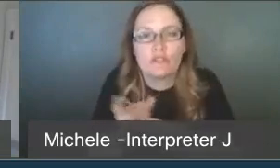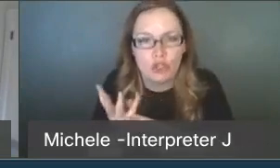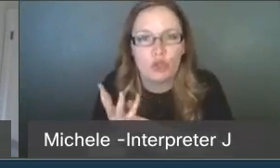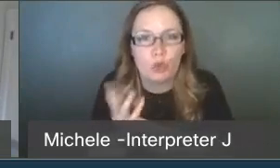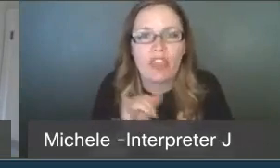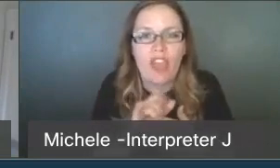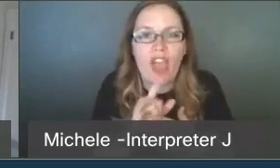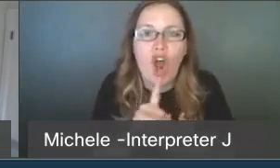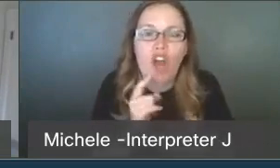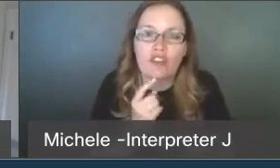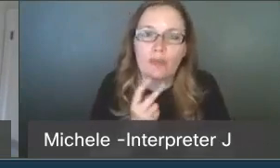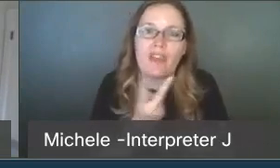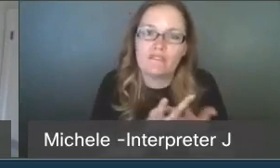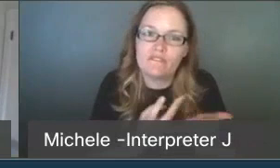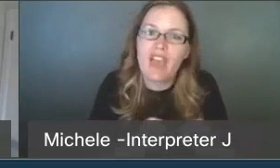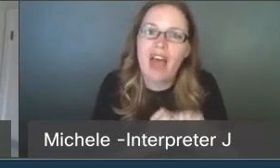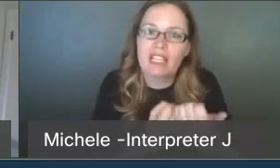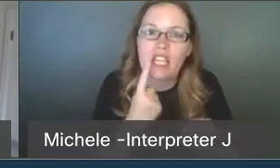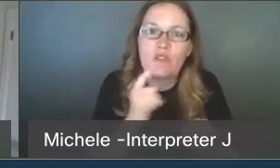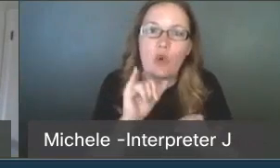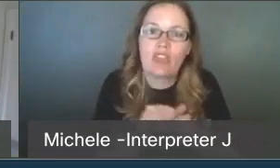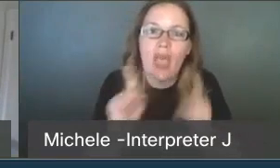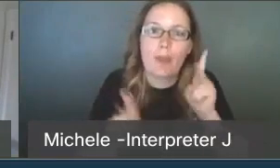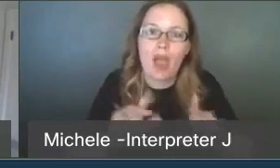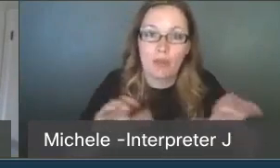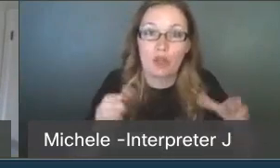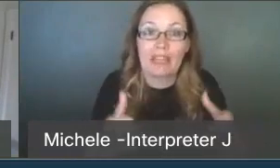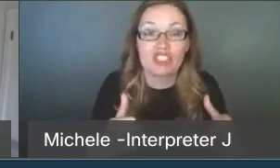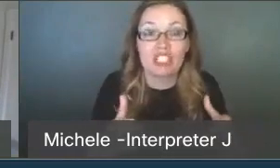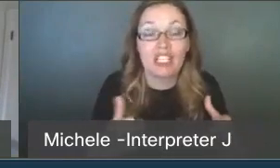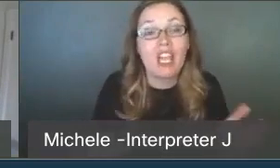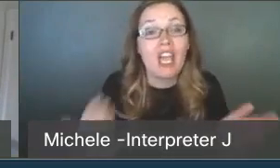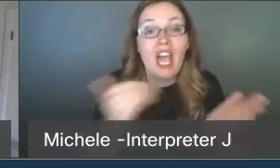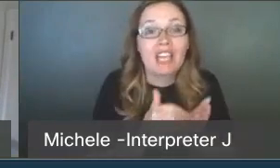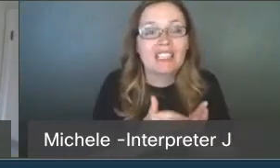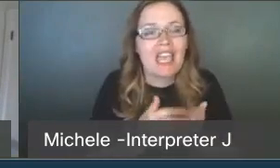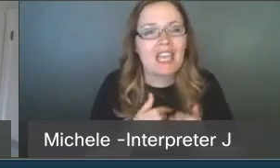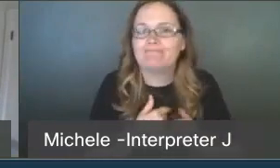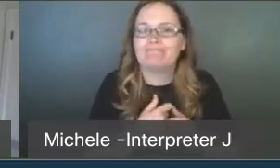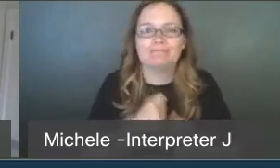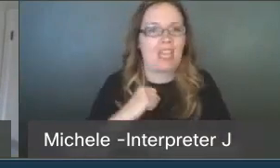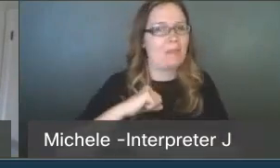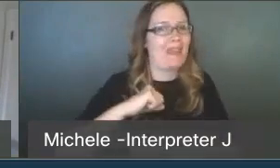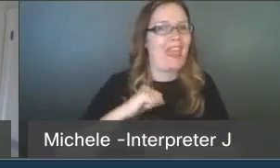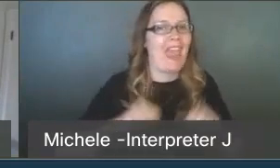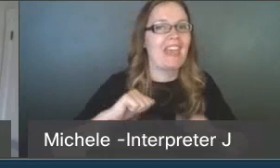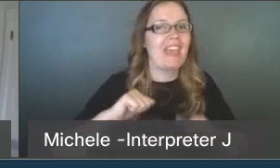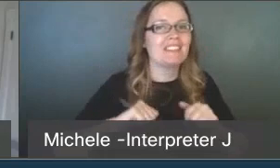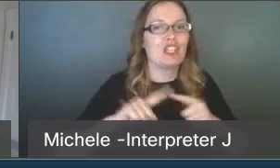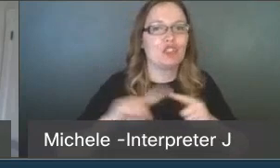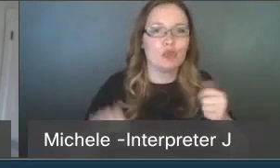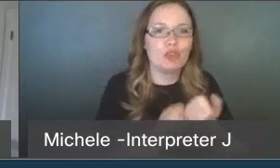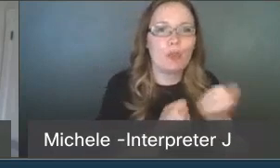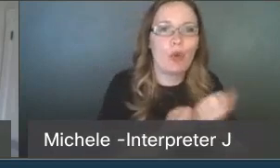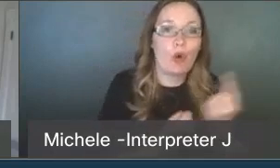that have been validated for that population. And again, I'm hesitant in this kind of venue to endorse one over